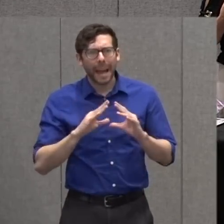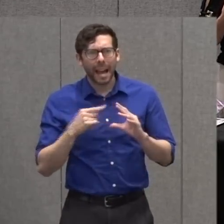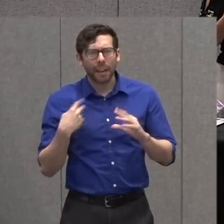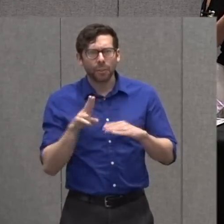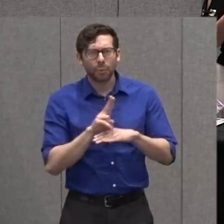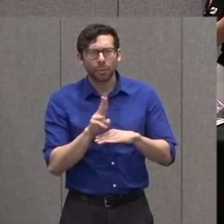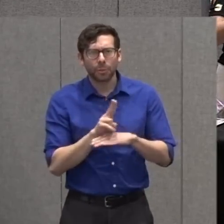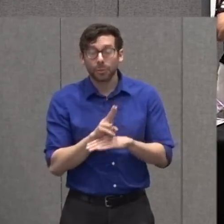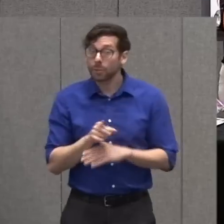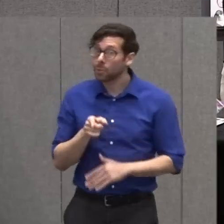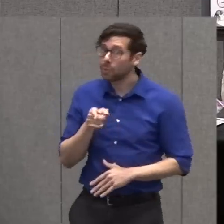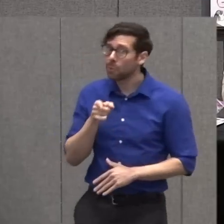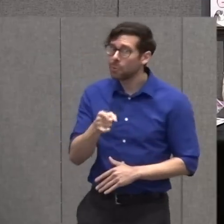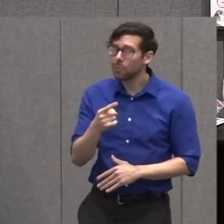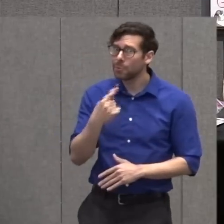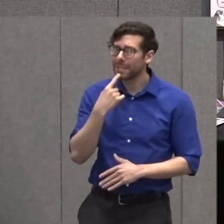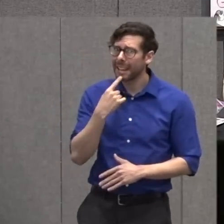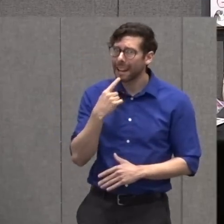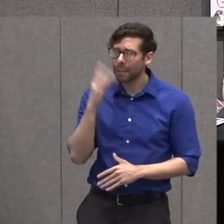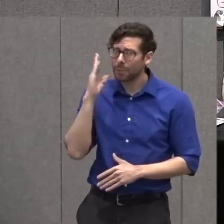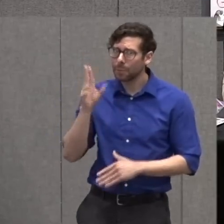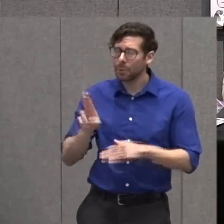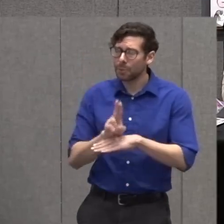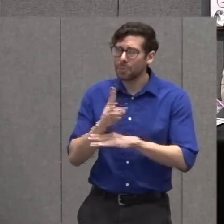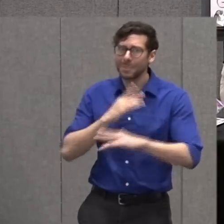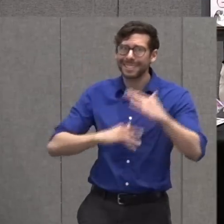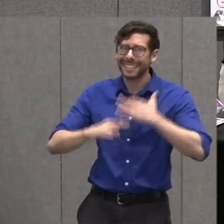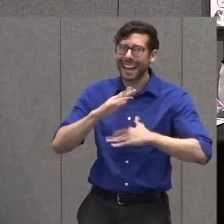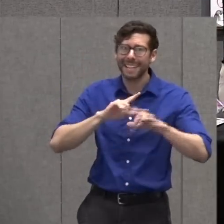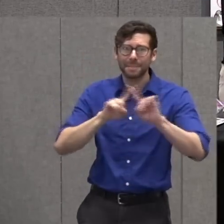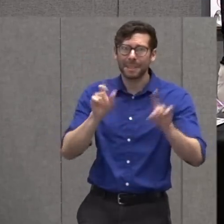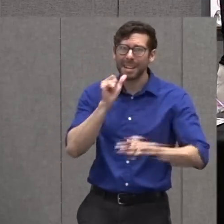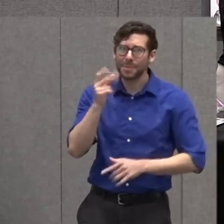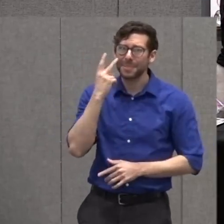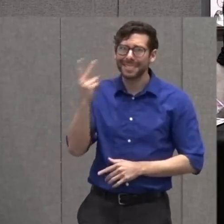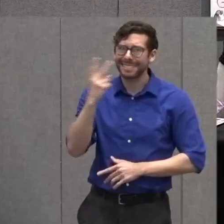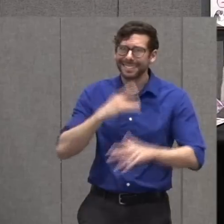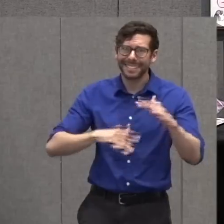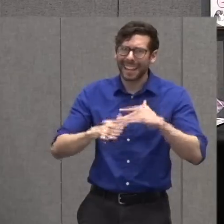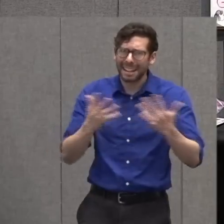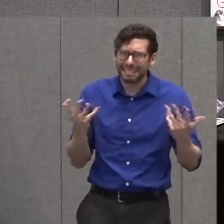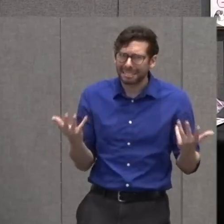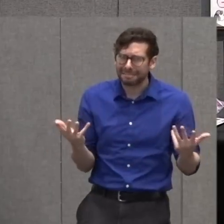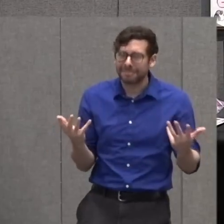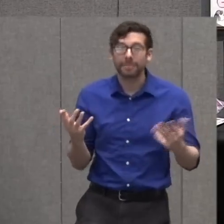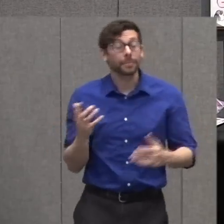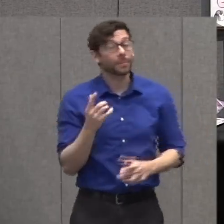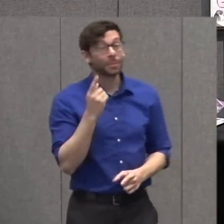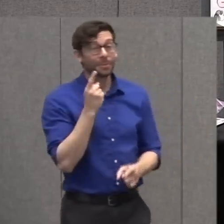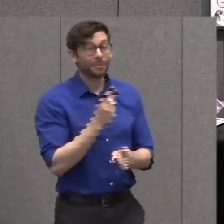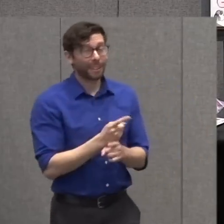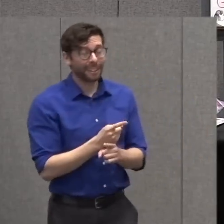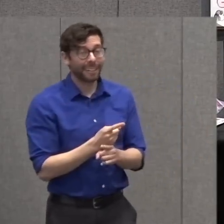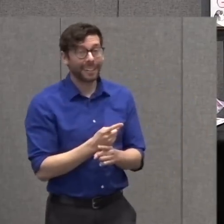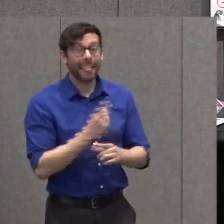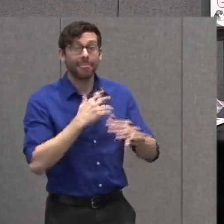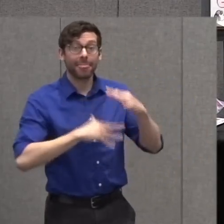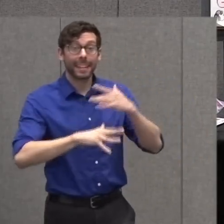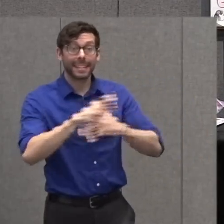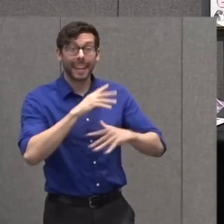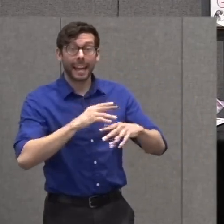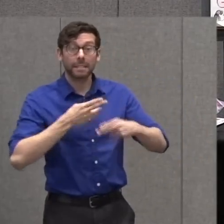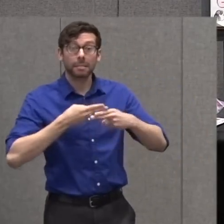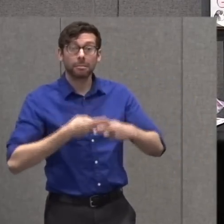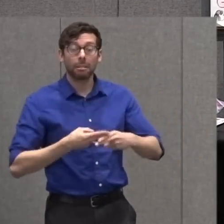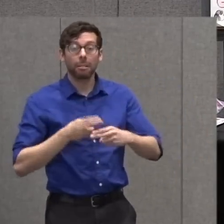gas, but I don't see any gas. I don't understand. Are we going to... Very good. Are we The gonna- gas is what we call carbon dioxide.